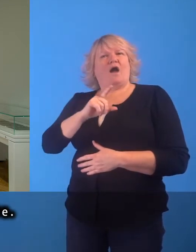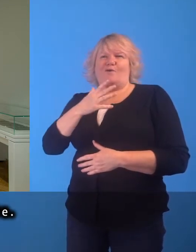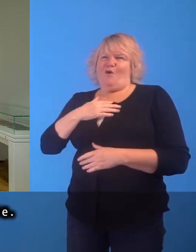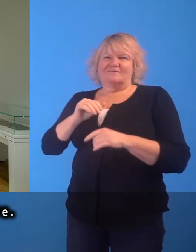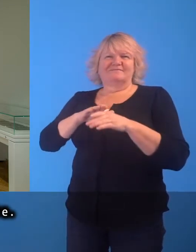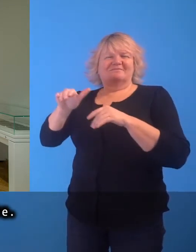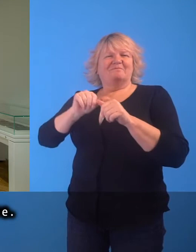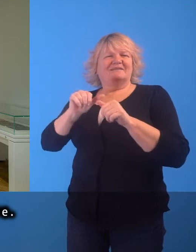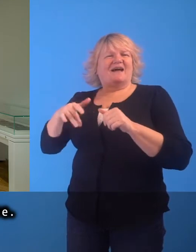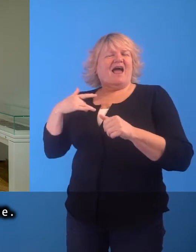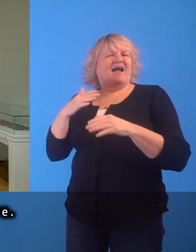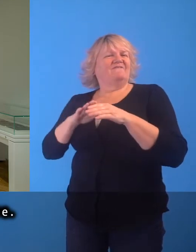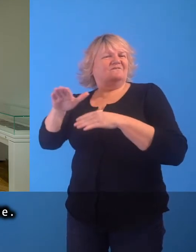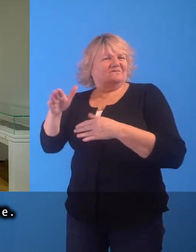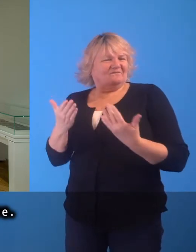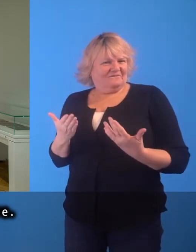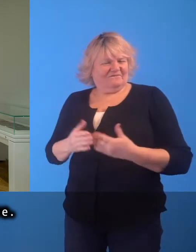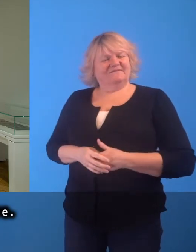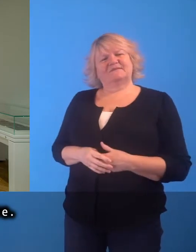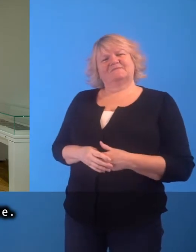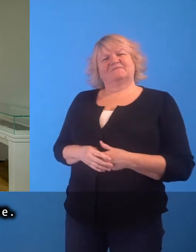in search of a brighter future.